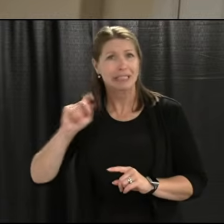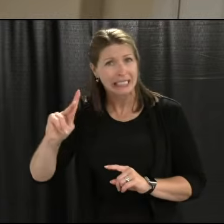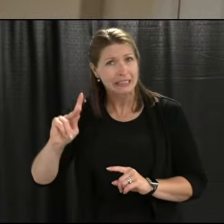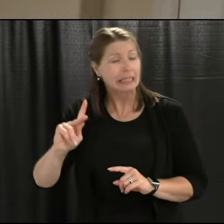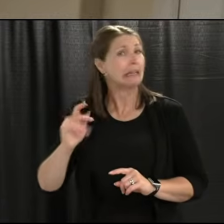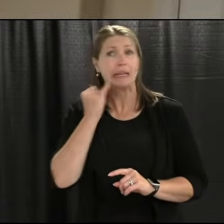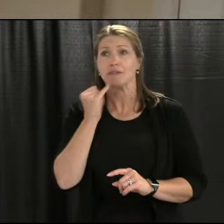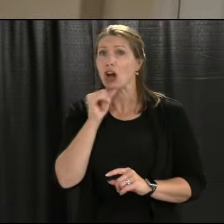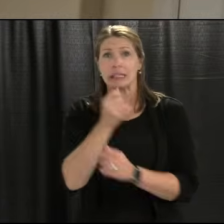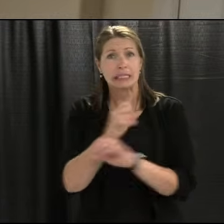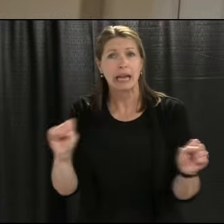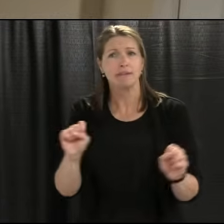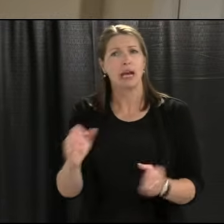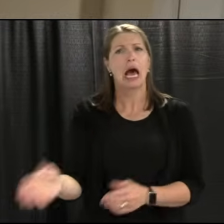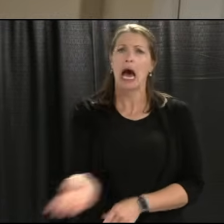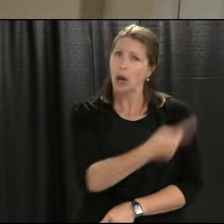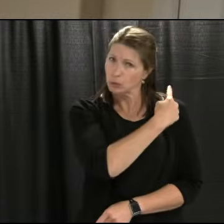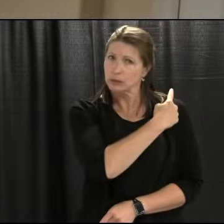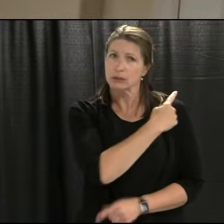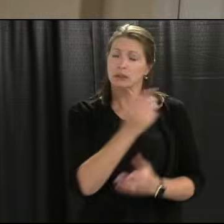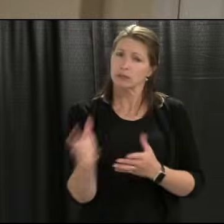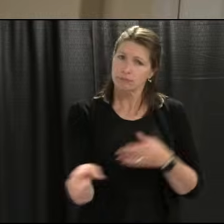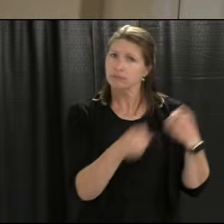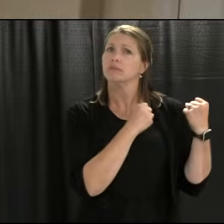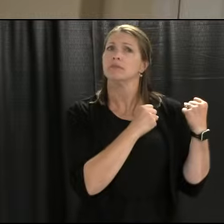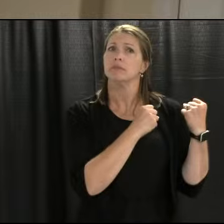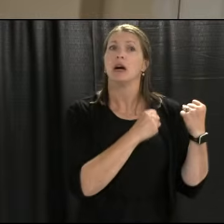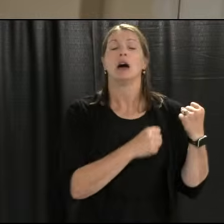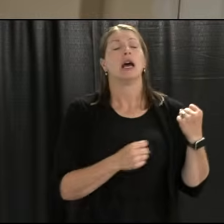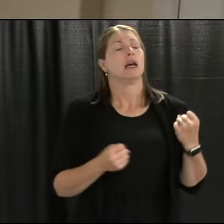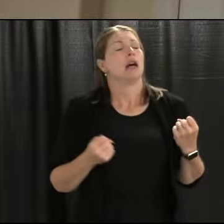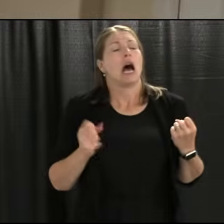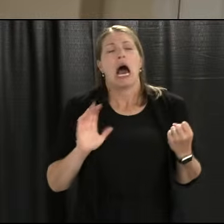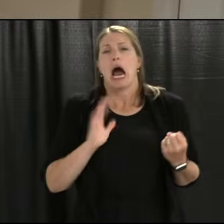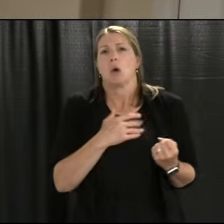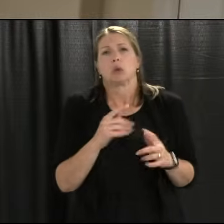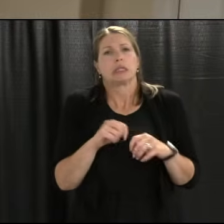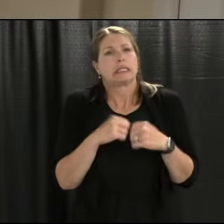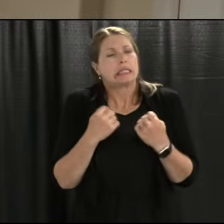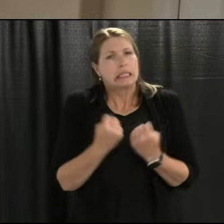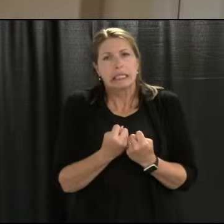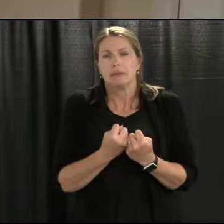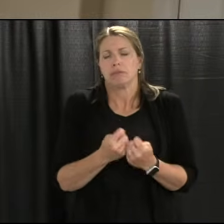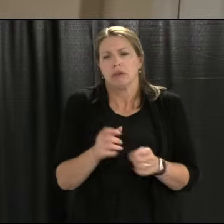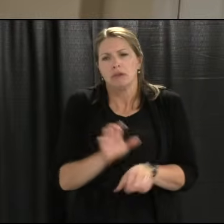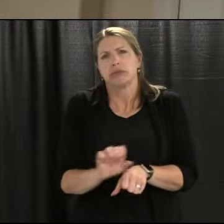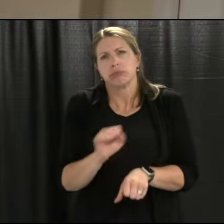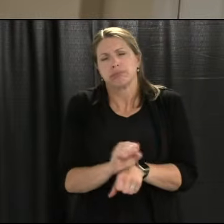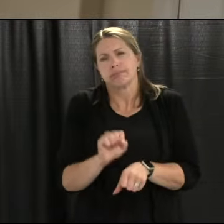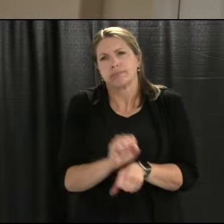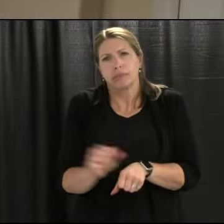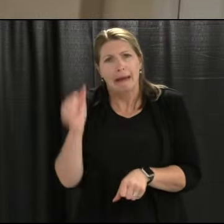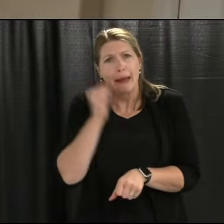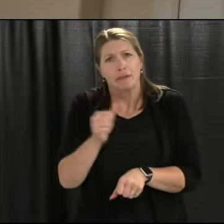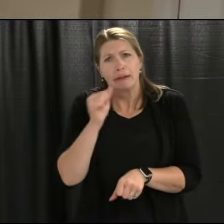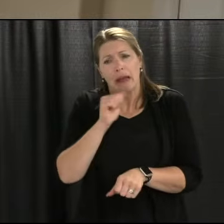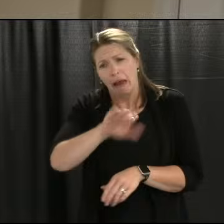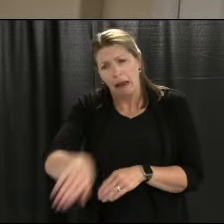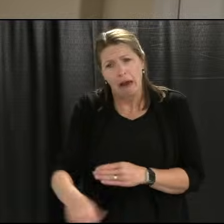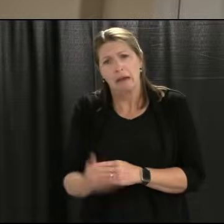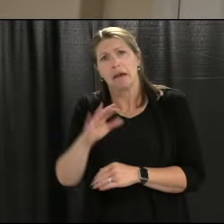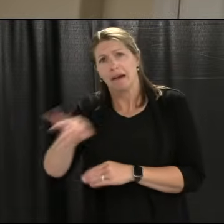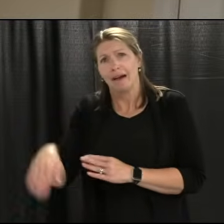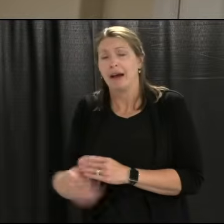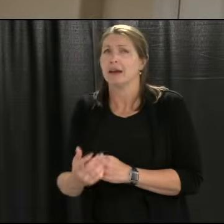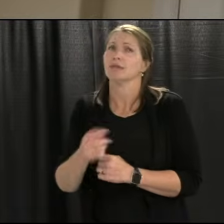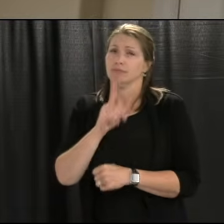team are working tirelessly, as are many, I know, across the Avalon and beyond. And I have high praise